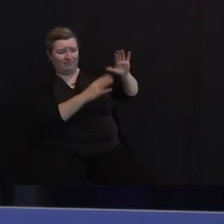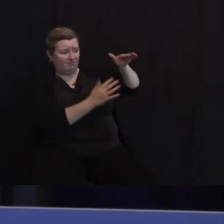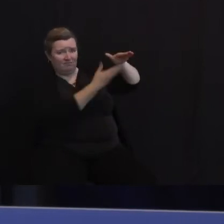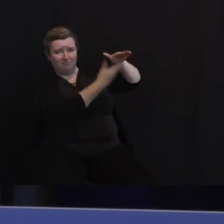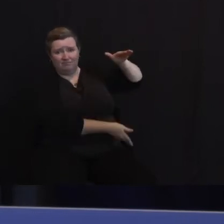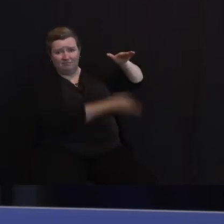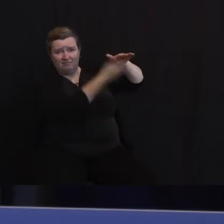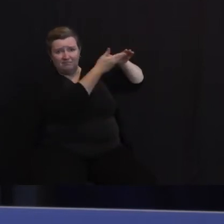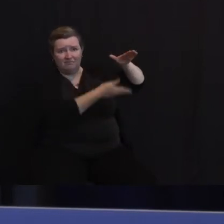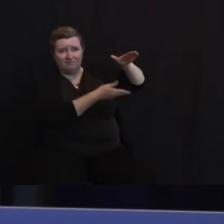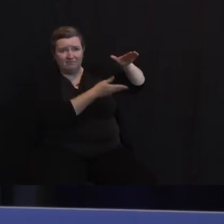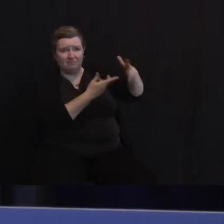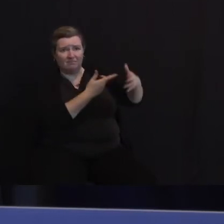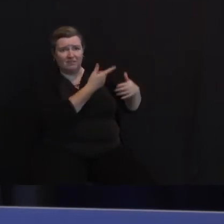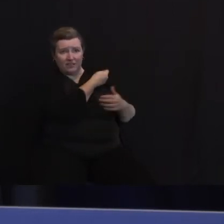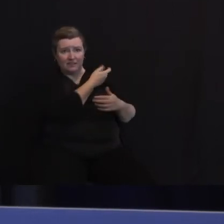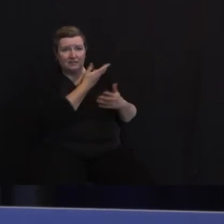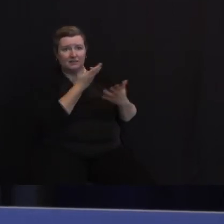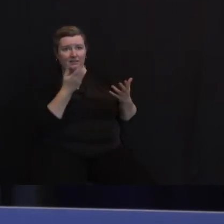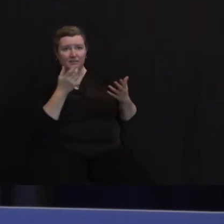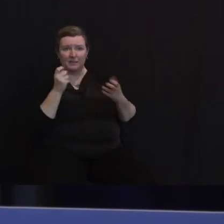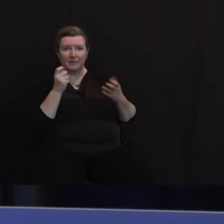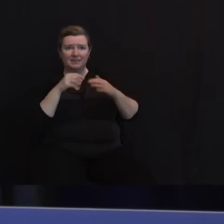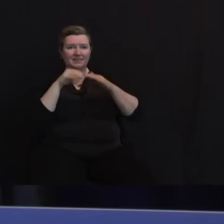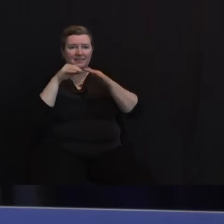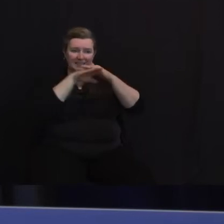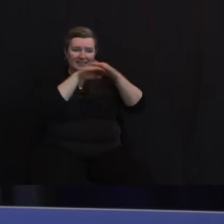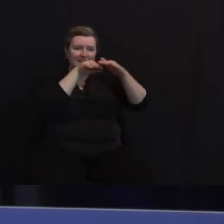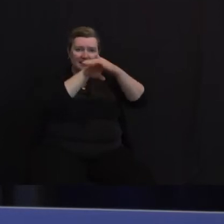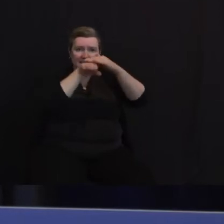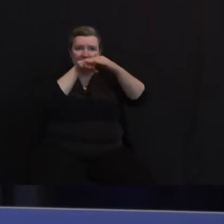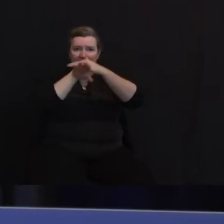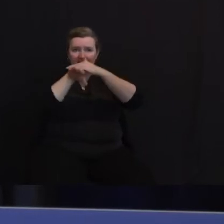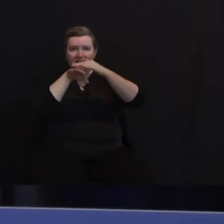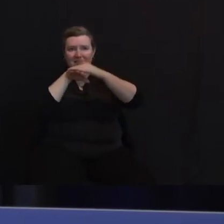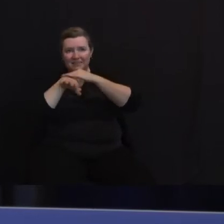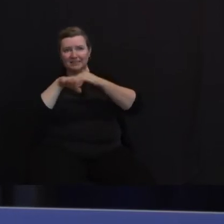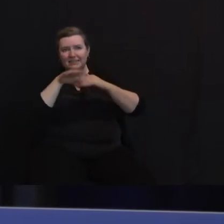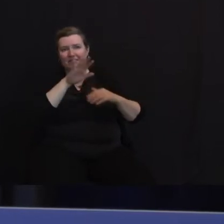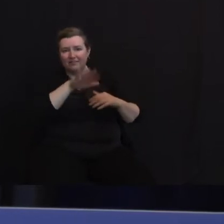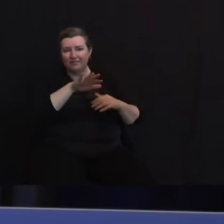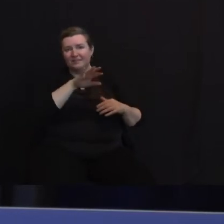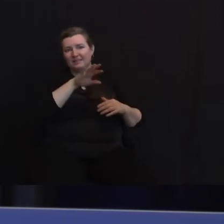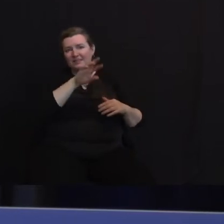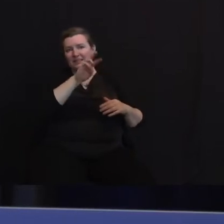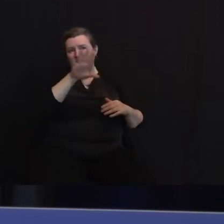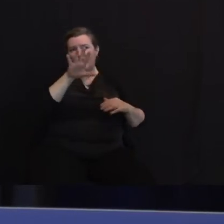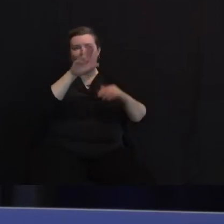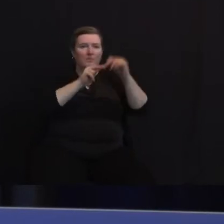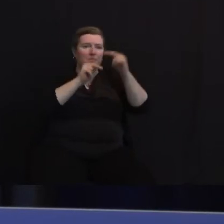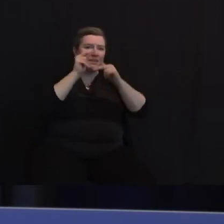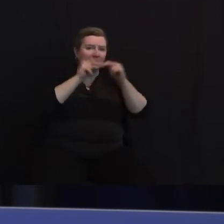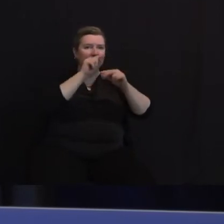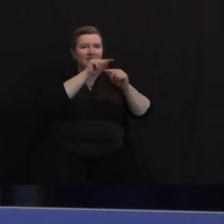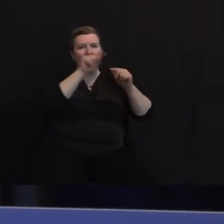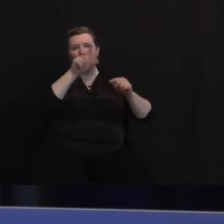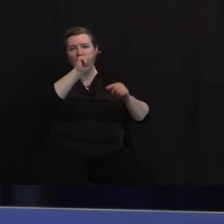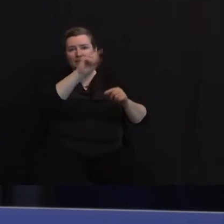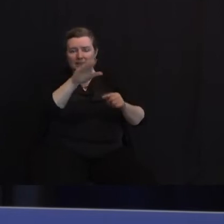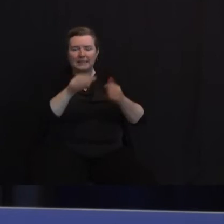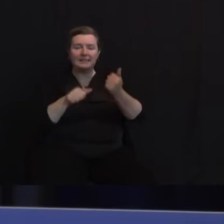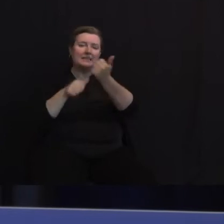individuals into 655 facilities. That's long-term care and assisted living.